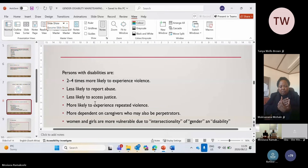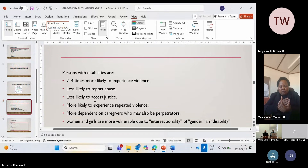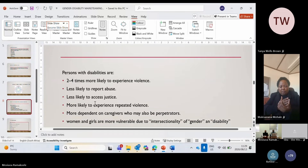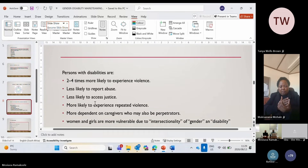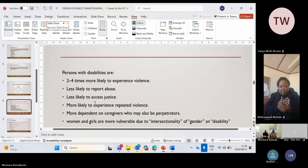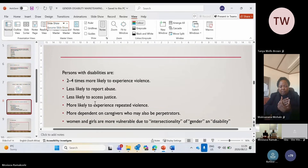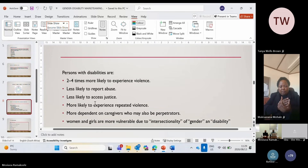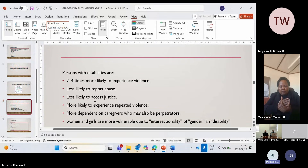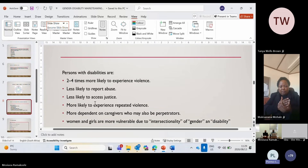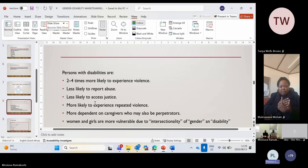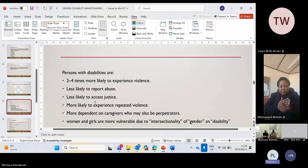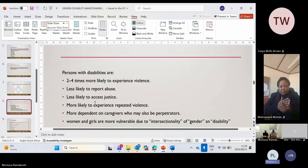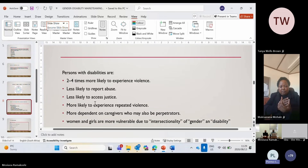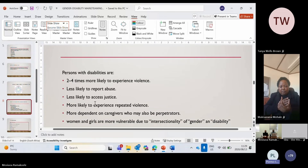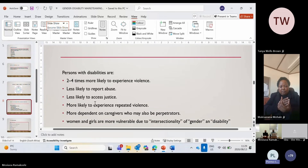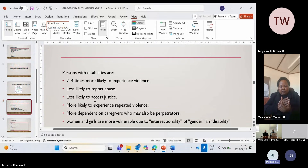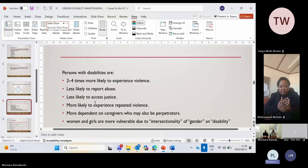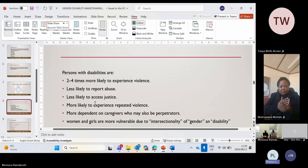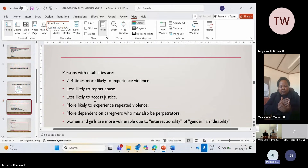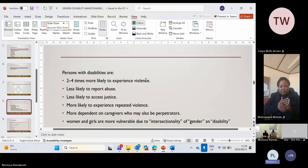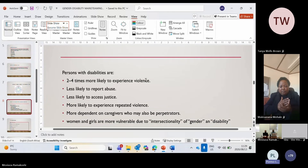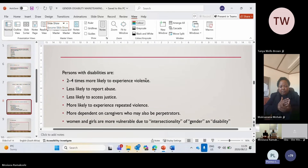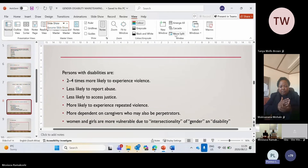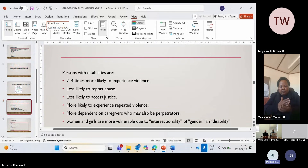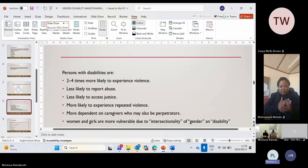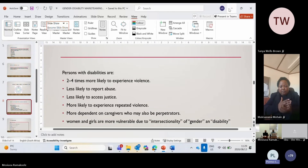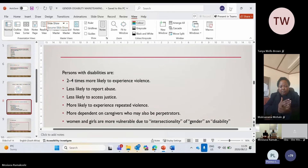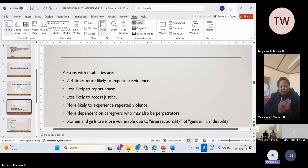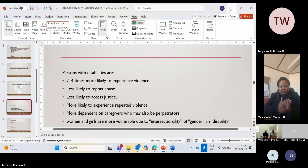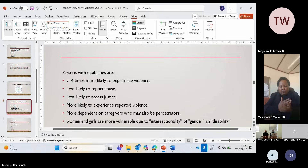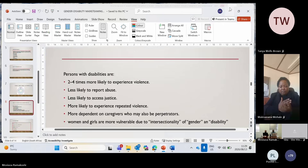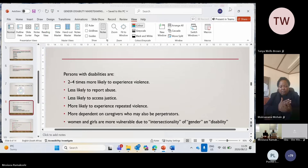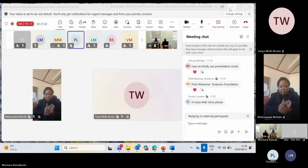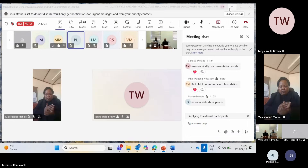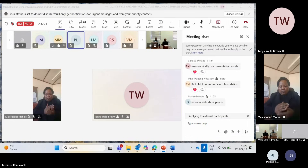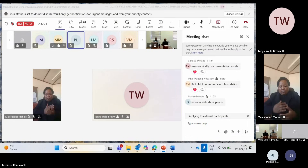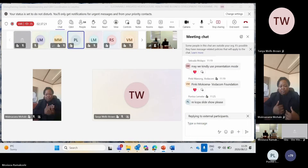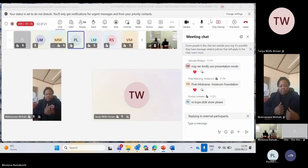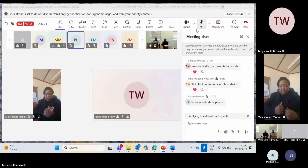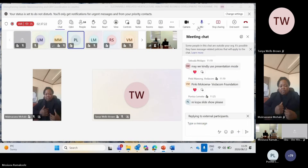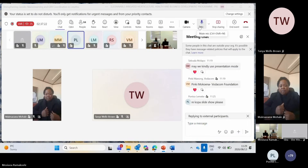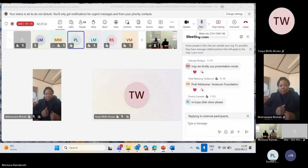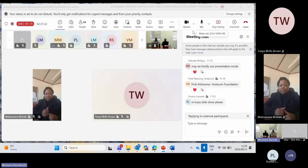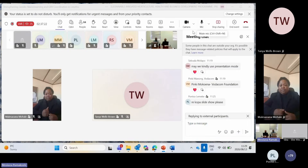Mefifi, can you use presenter mode, please? Presentation mode, please.